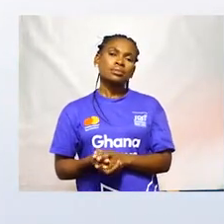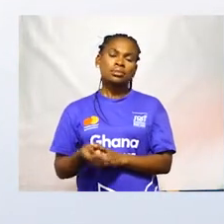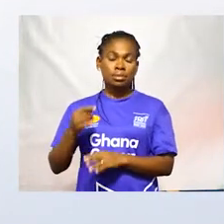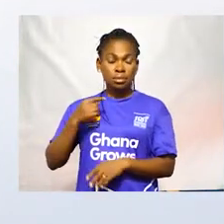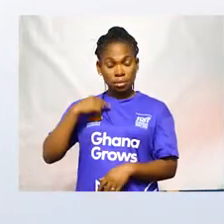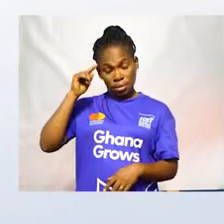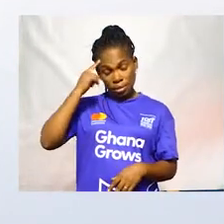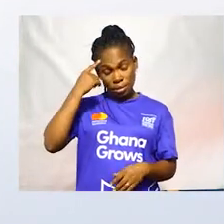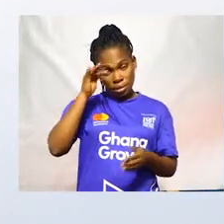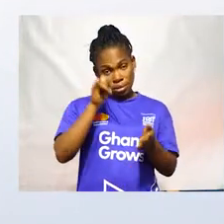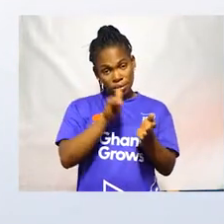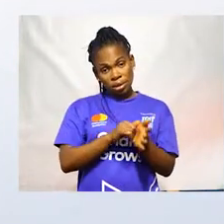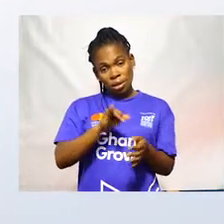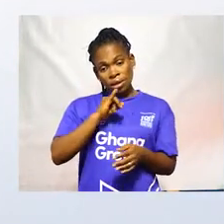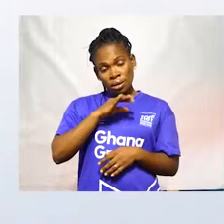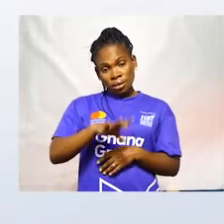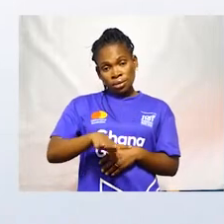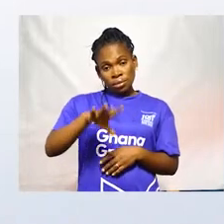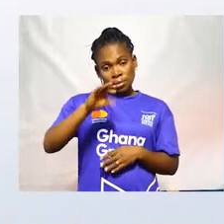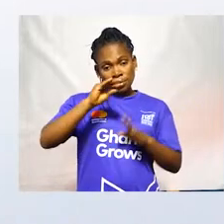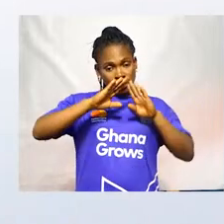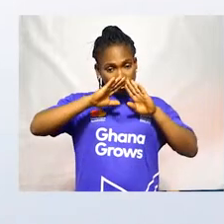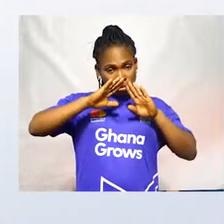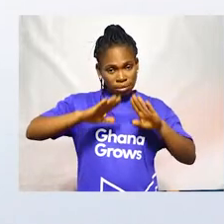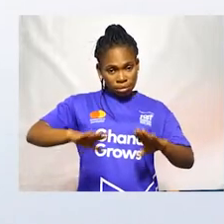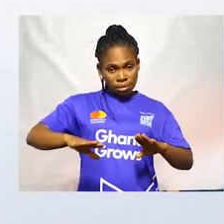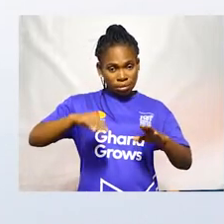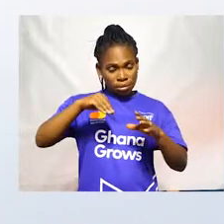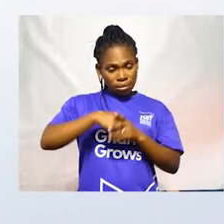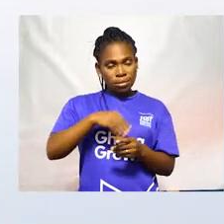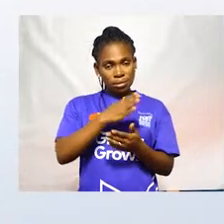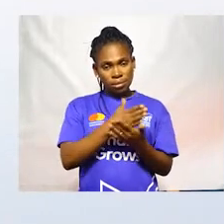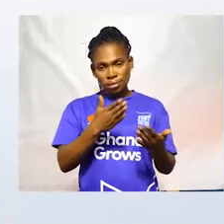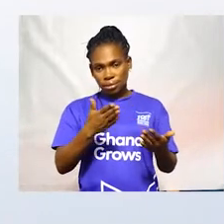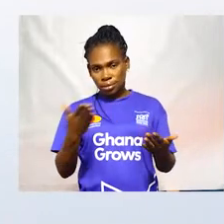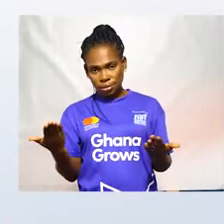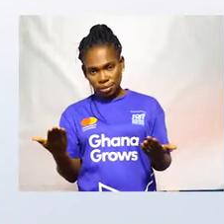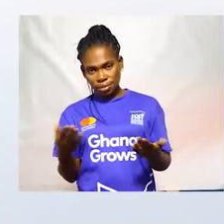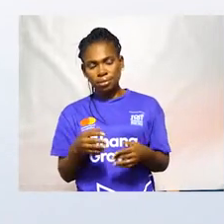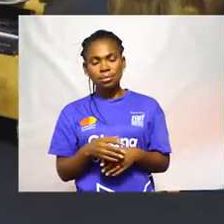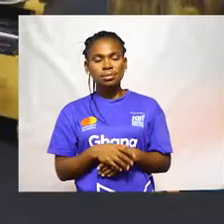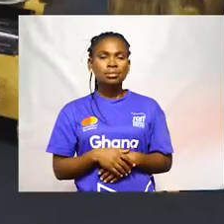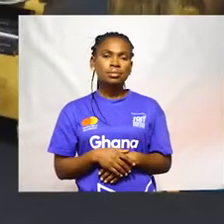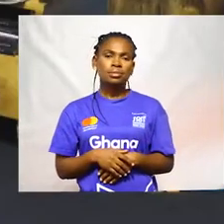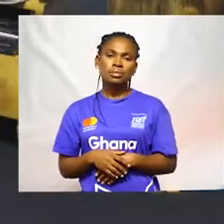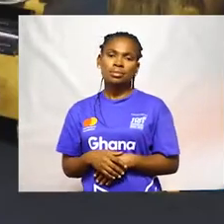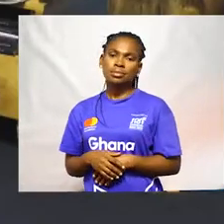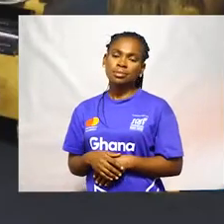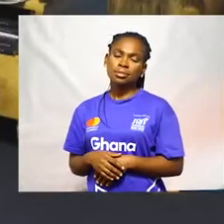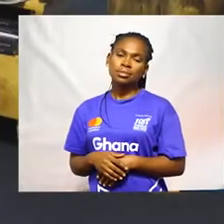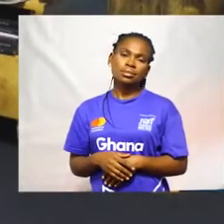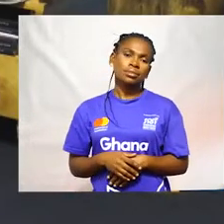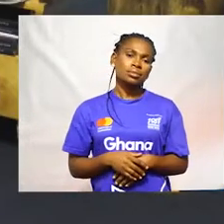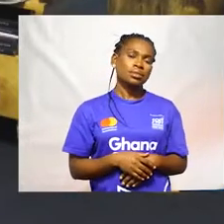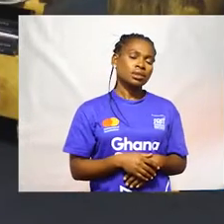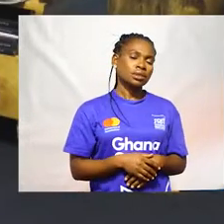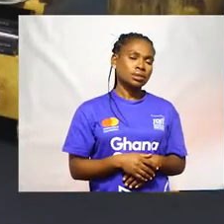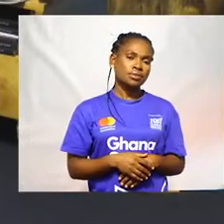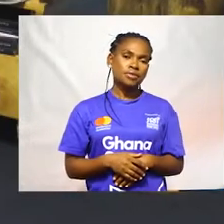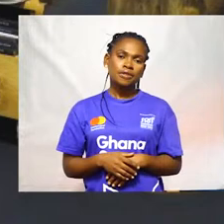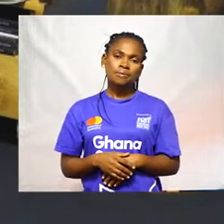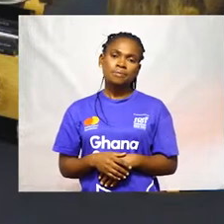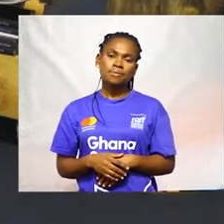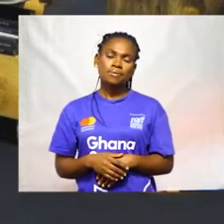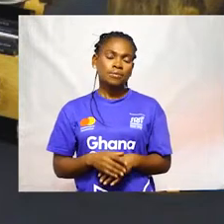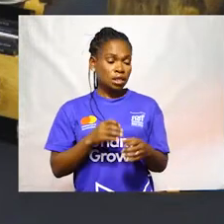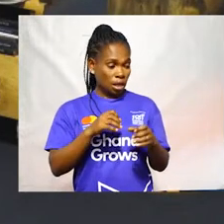I think I found peace in something else. Yes, it's a very powerful sector. It's a very powerful sector that needs a lot of